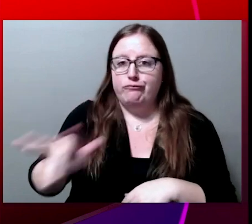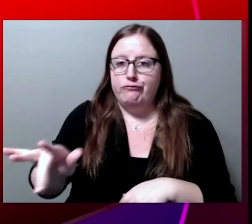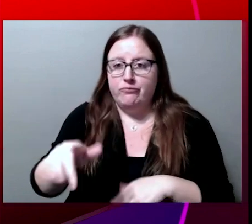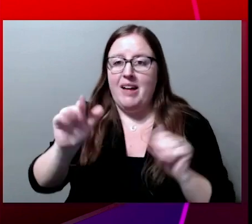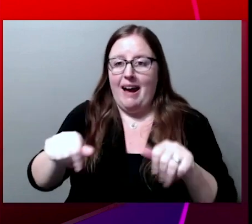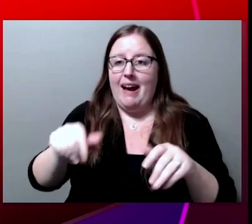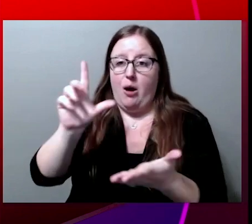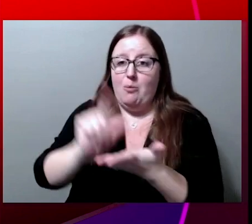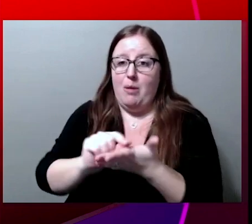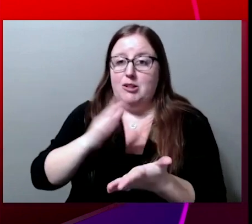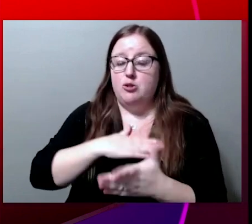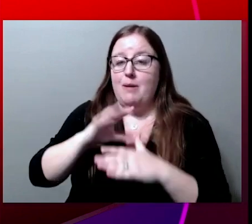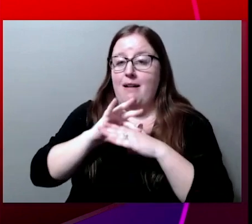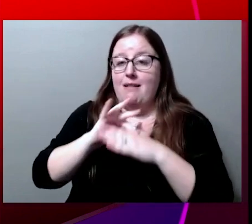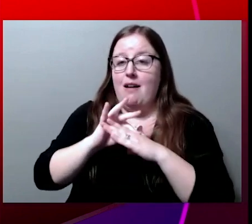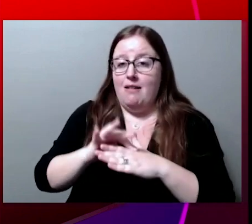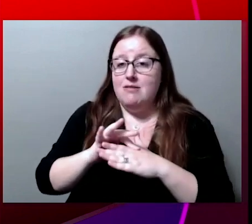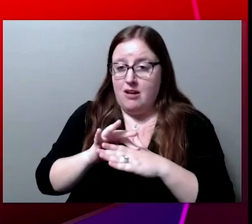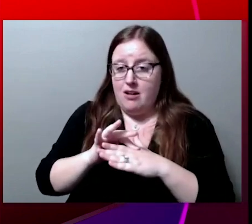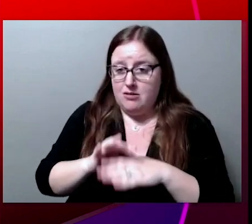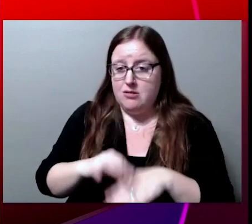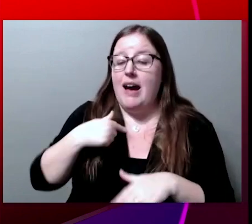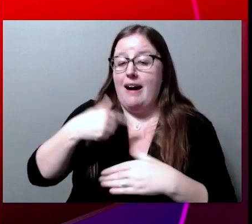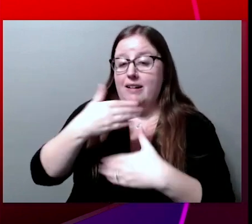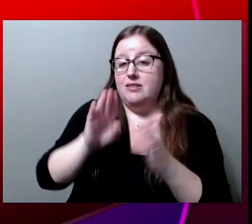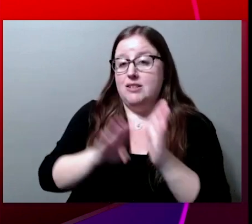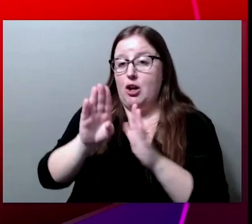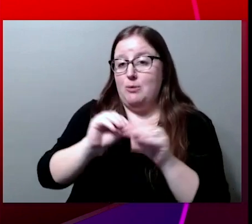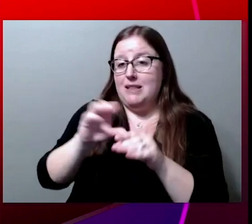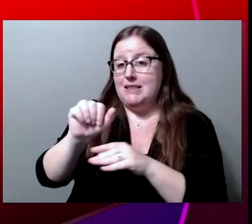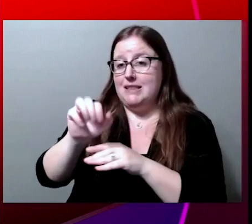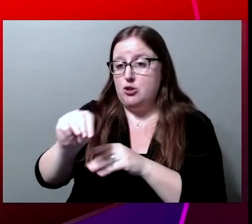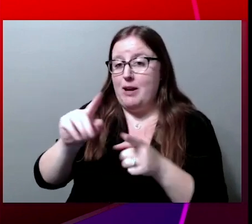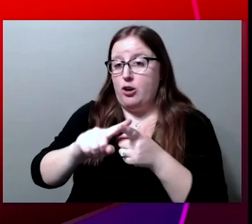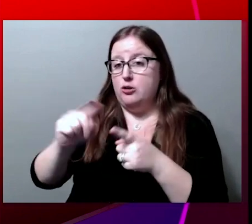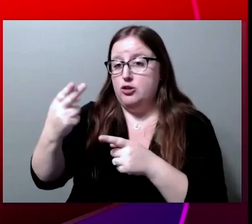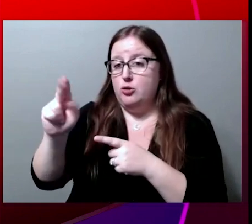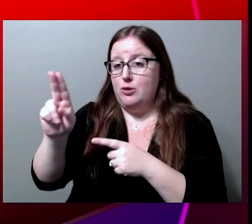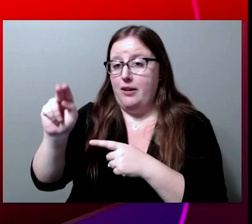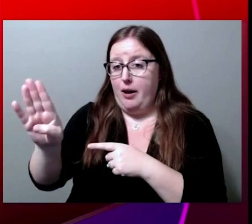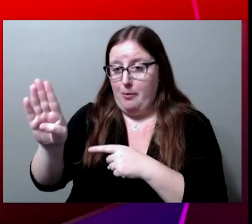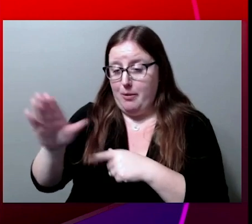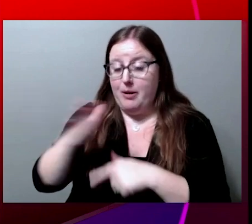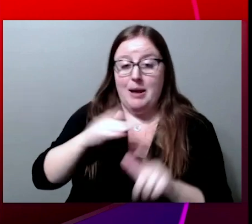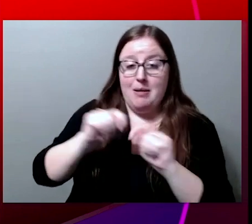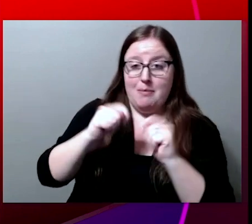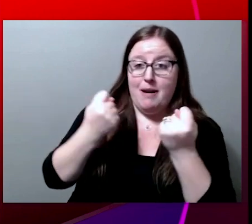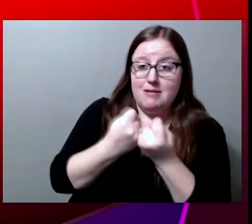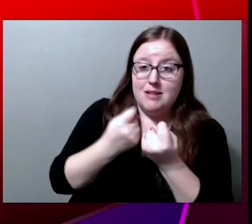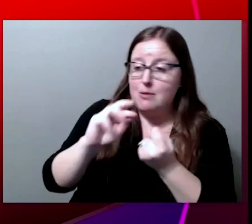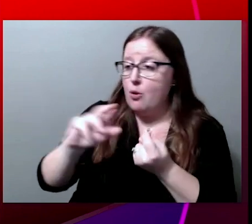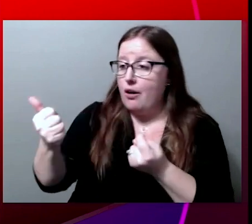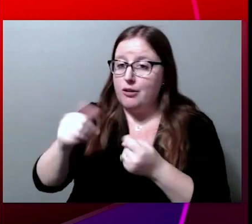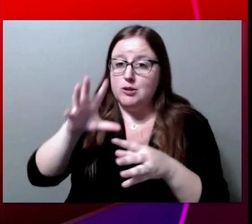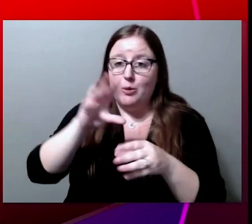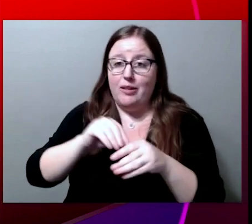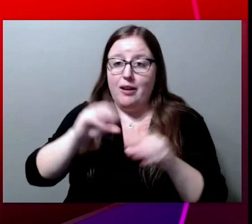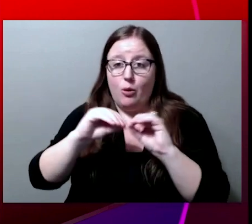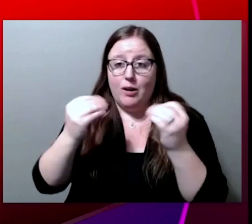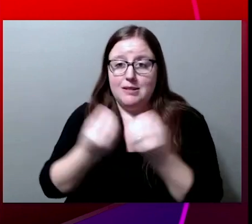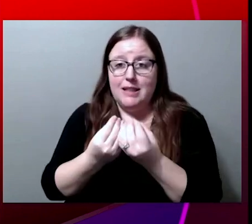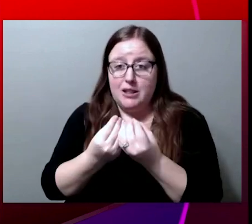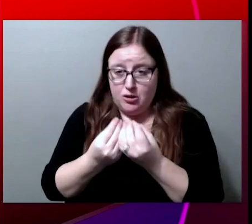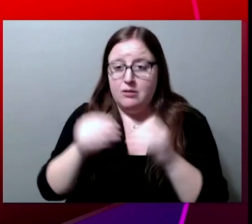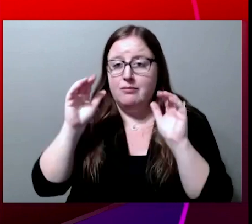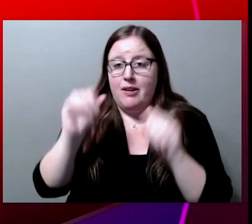publish my content that I've developed in SageMaker to the hub. And from my team members or others within the organization's perspective, they